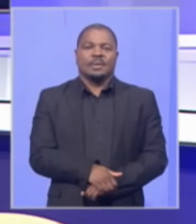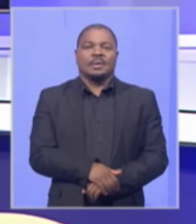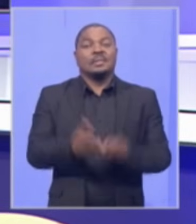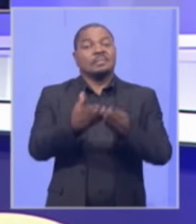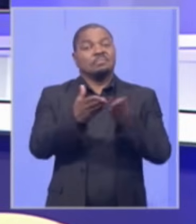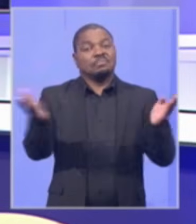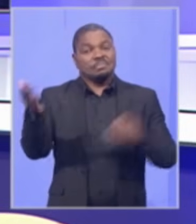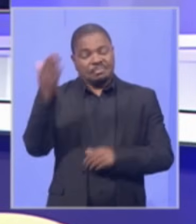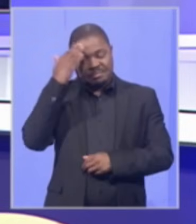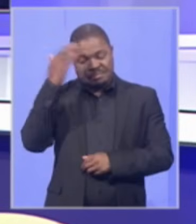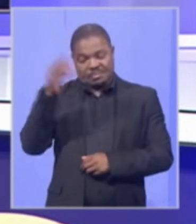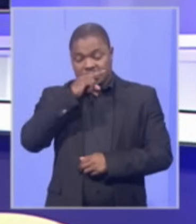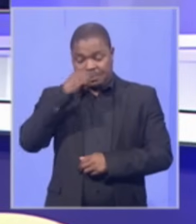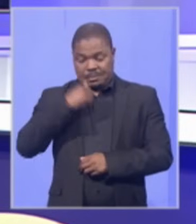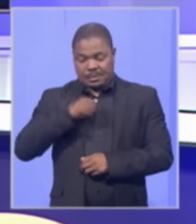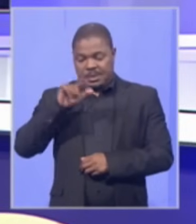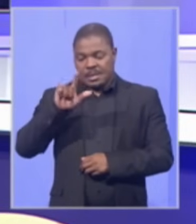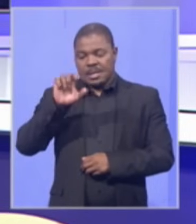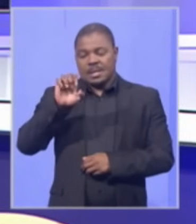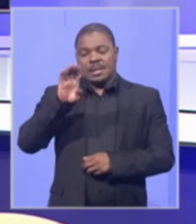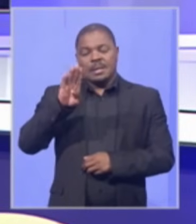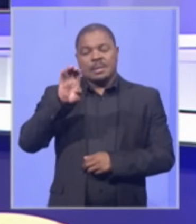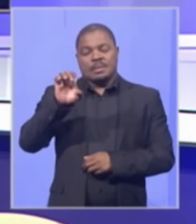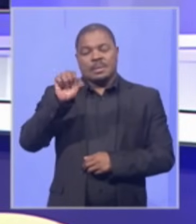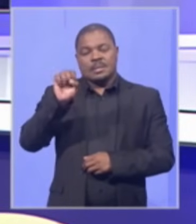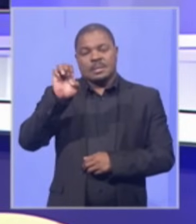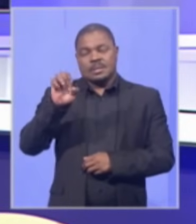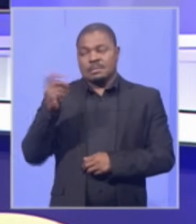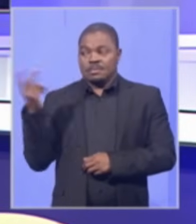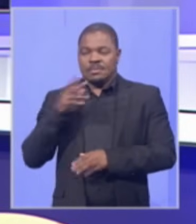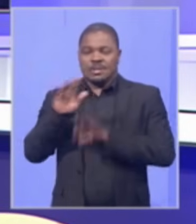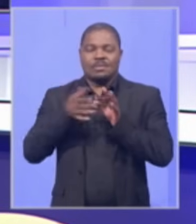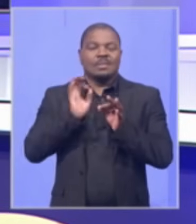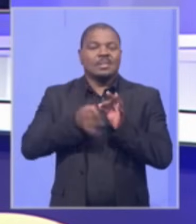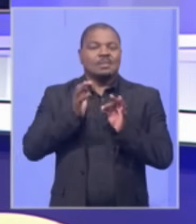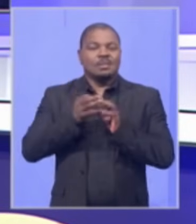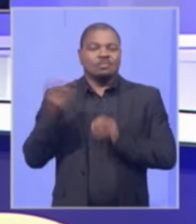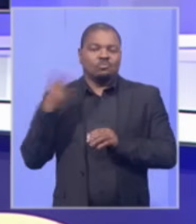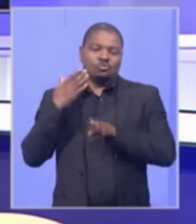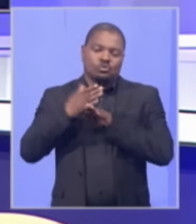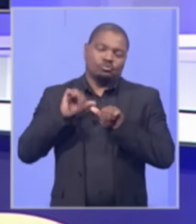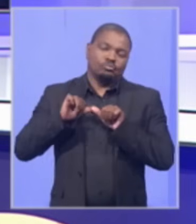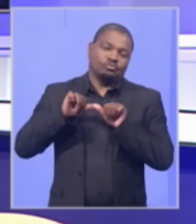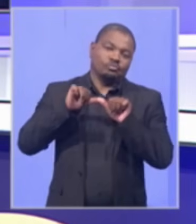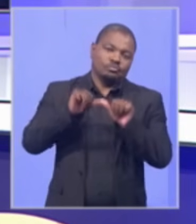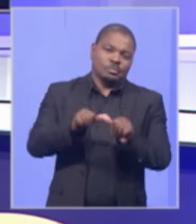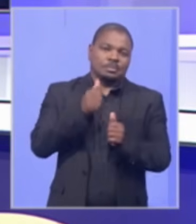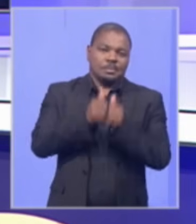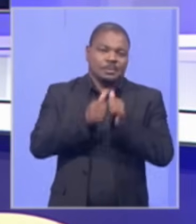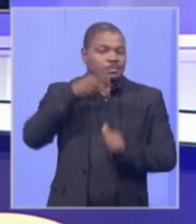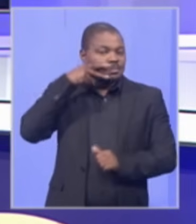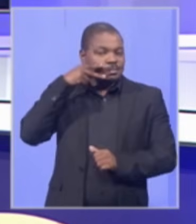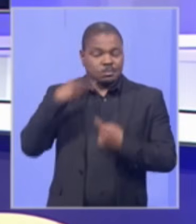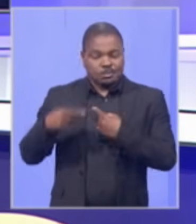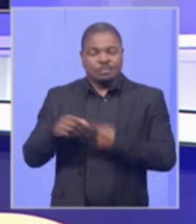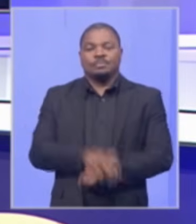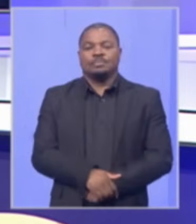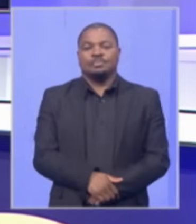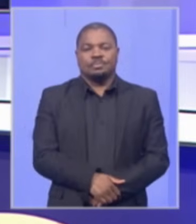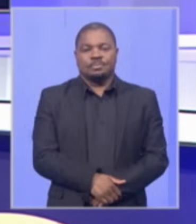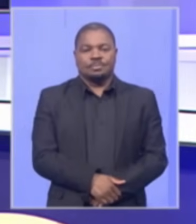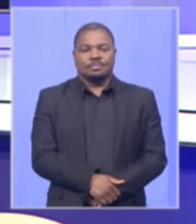Bešong Thobela nna ke lebeseng ka dimeng gomme ke tla thušana le mofetolelo wa polelo ya diatla le hono wa rra o ka Stanley Tlale.